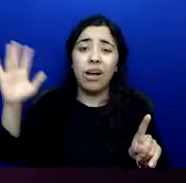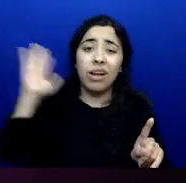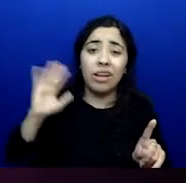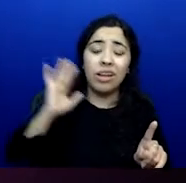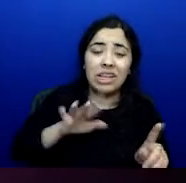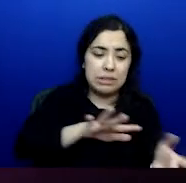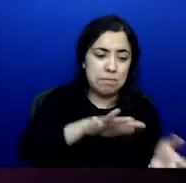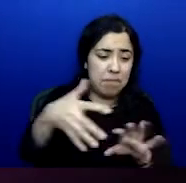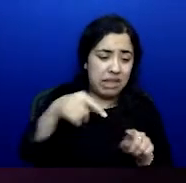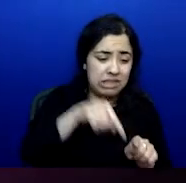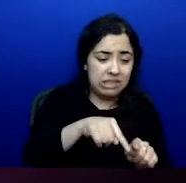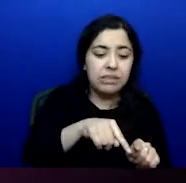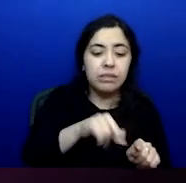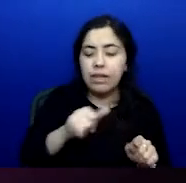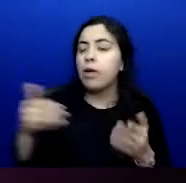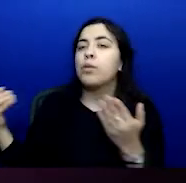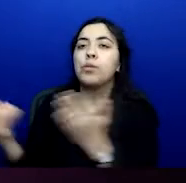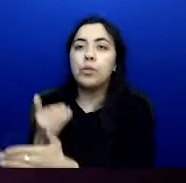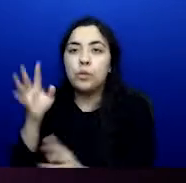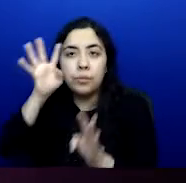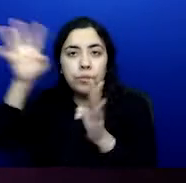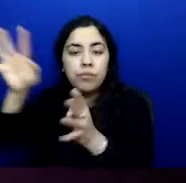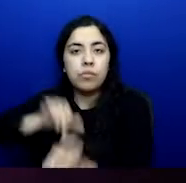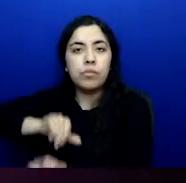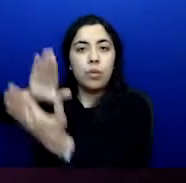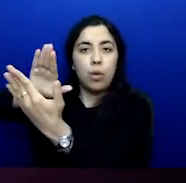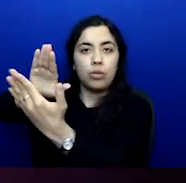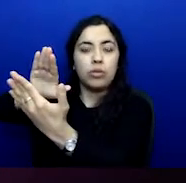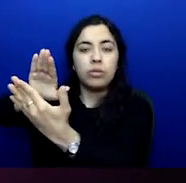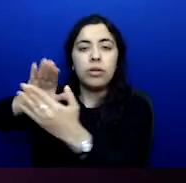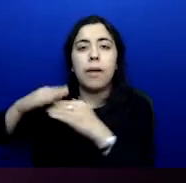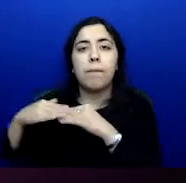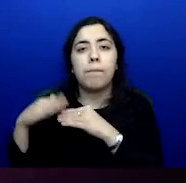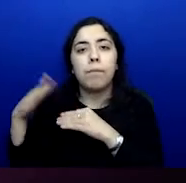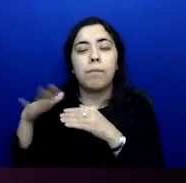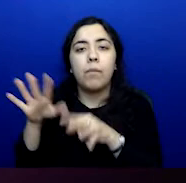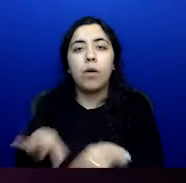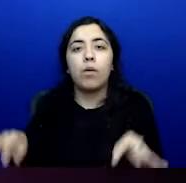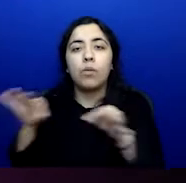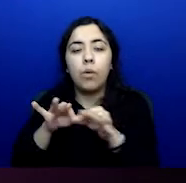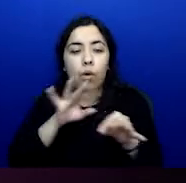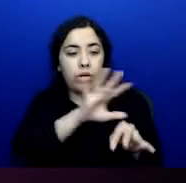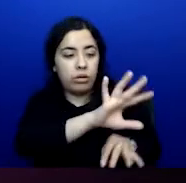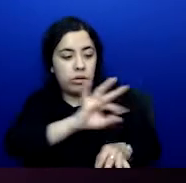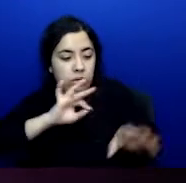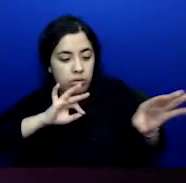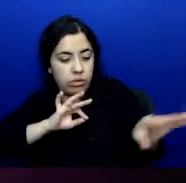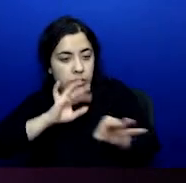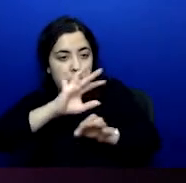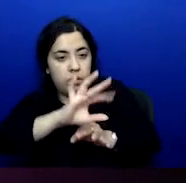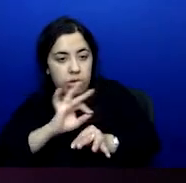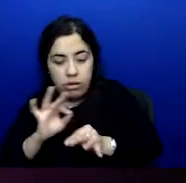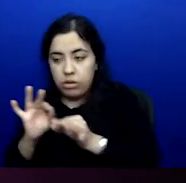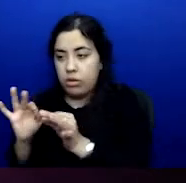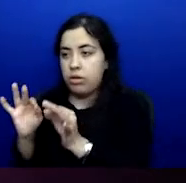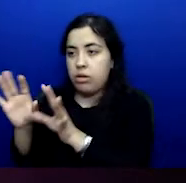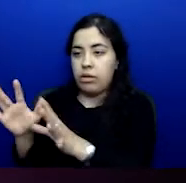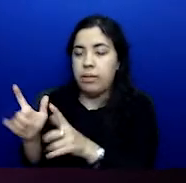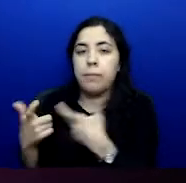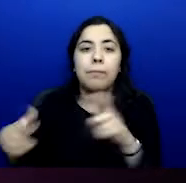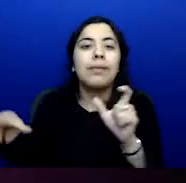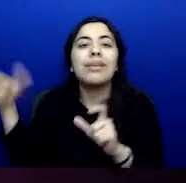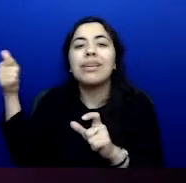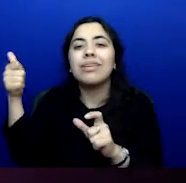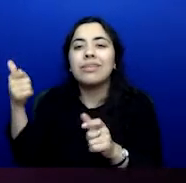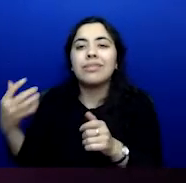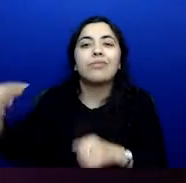took the approach of abstracting only the minimal kind of core pieces for giving you the biggest bang